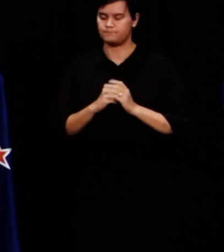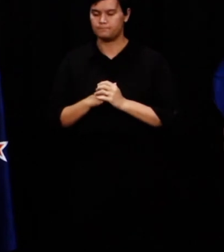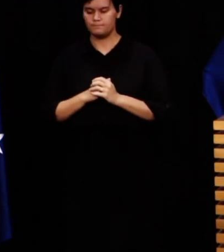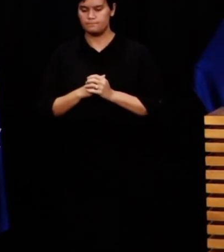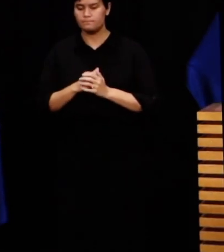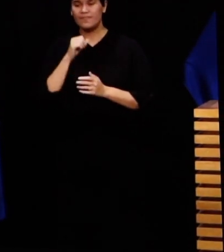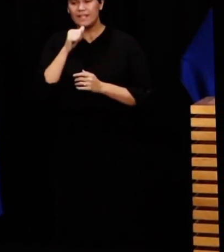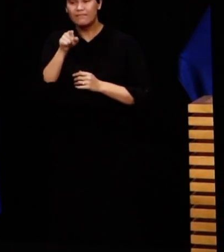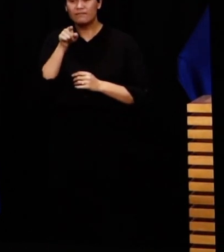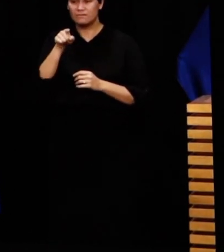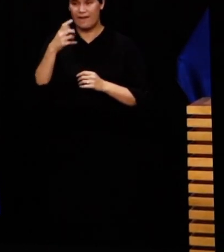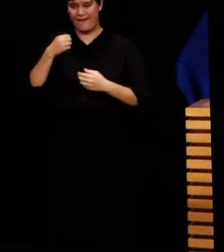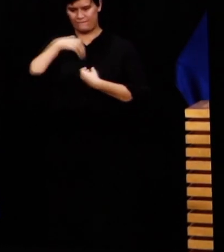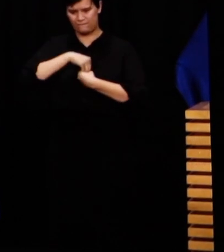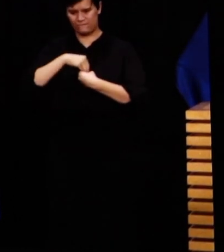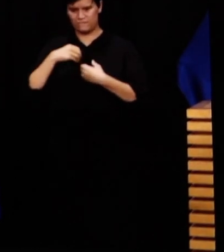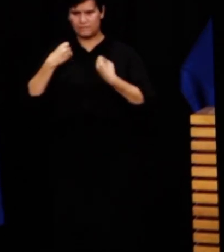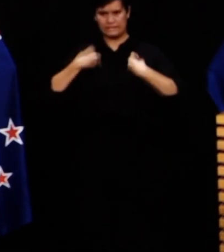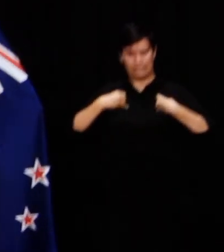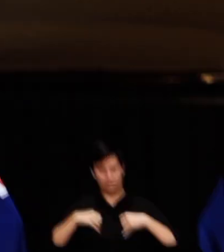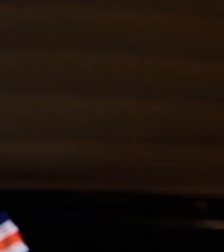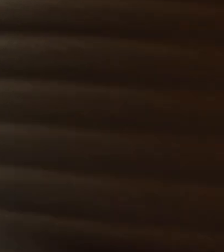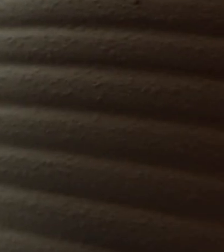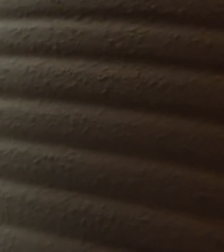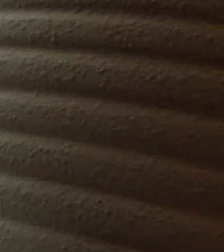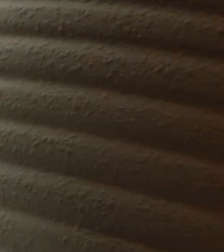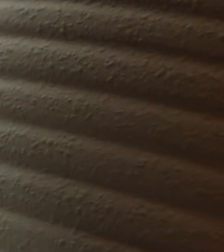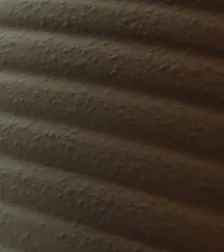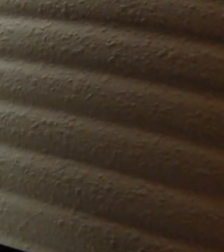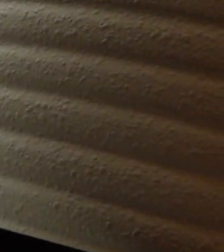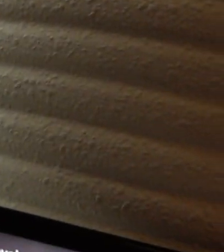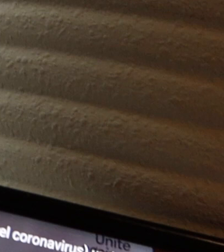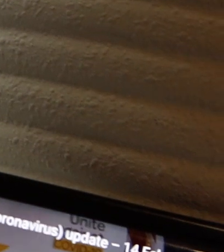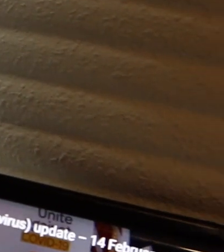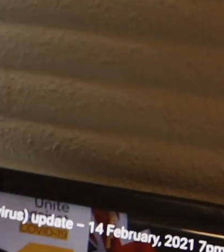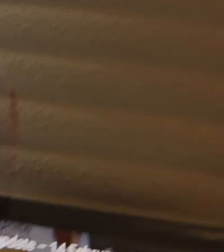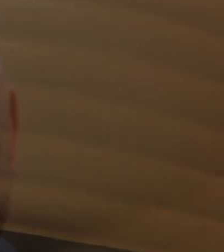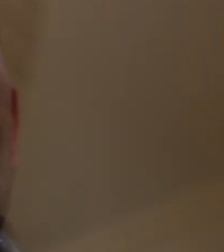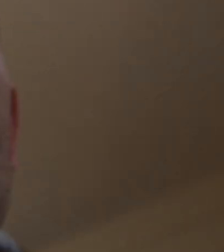conditions, are encouraged to stay at home where possible and take additional precautions when you're...